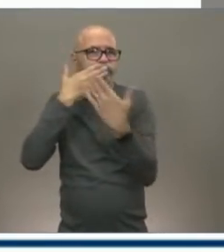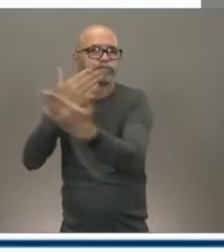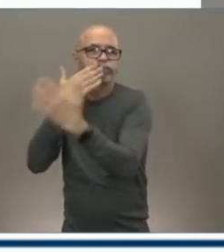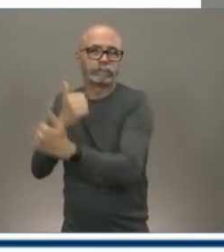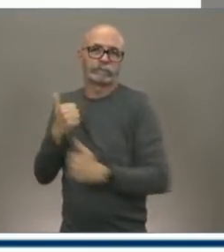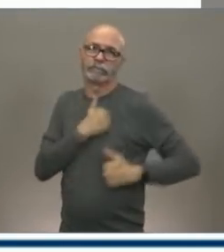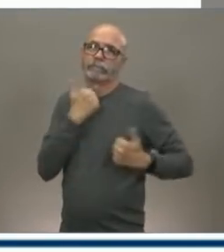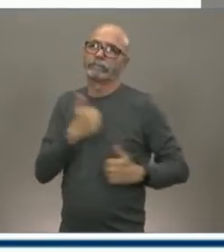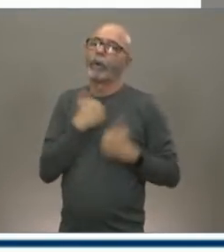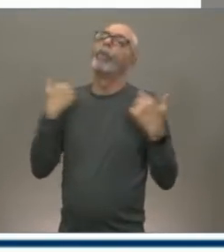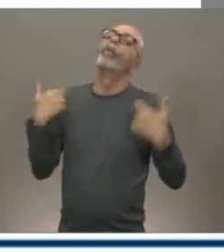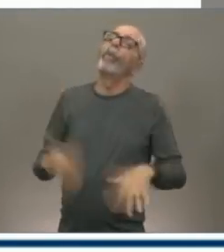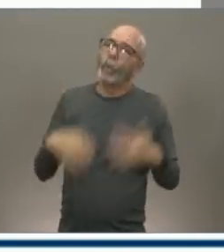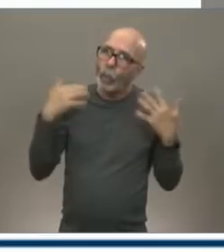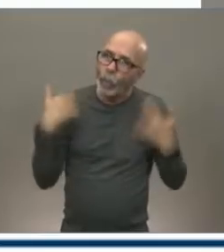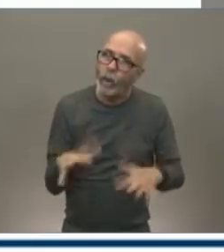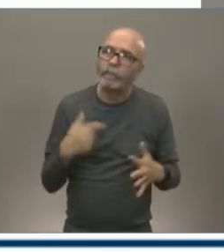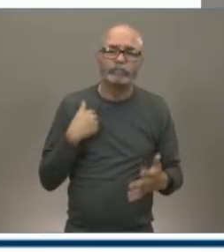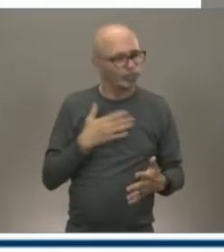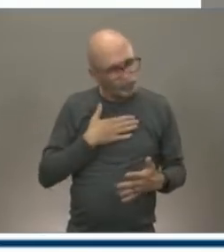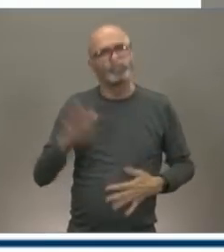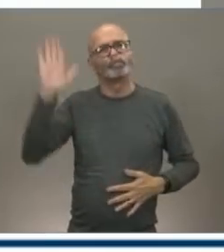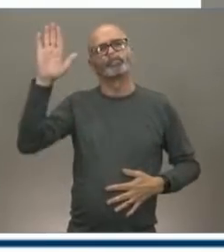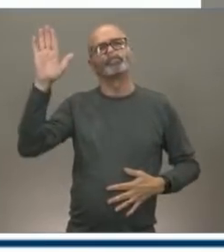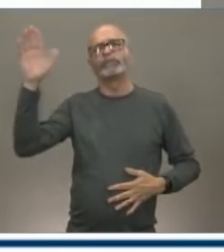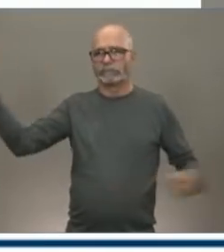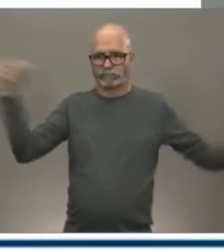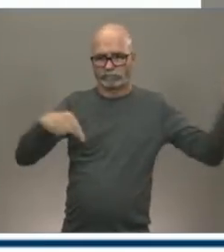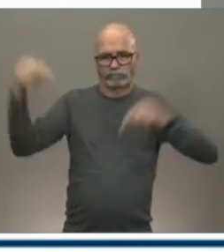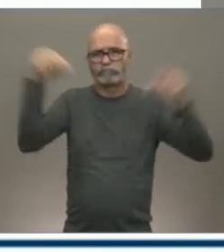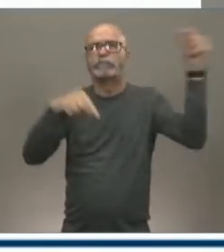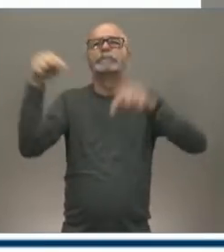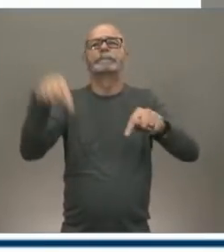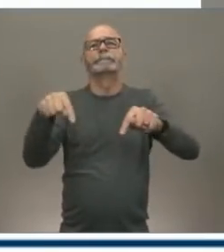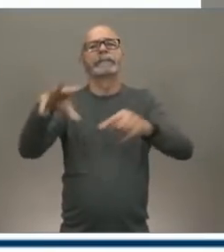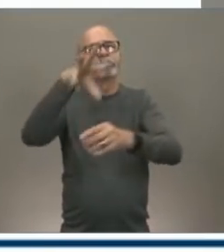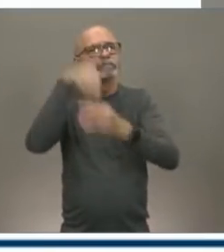colleagues and Nova Scotians to be part of the team